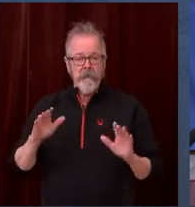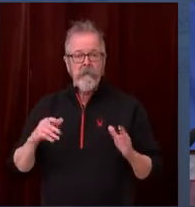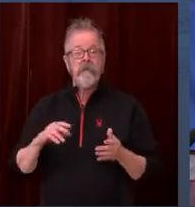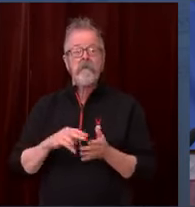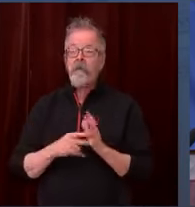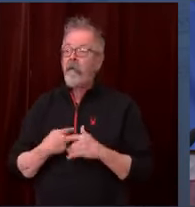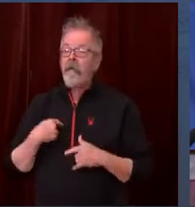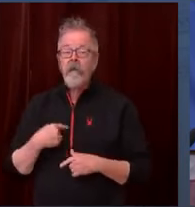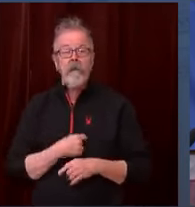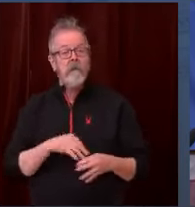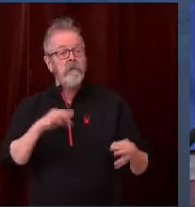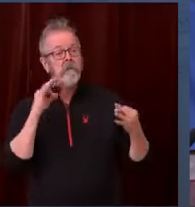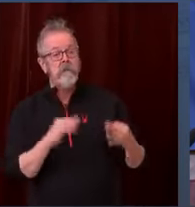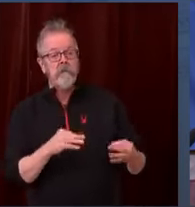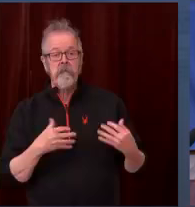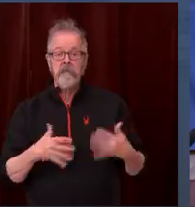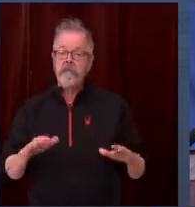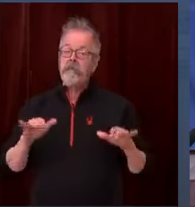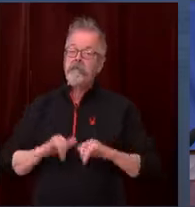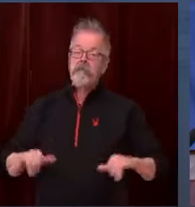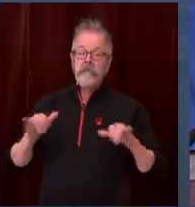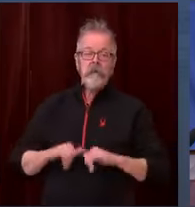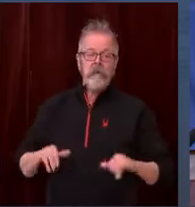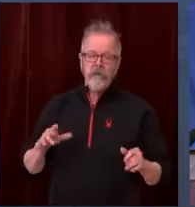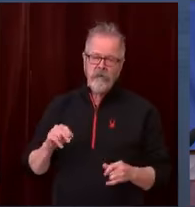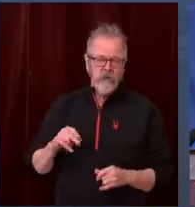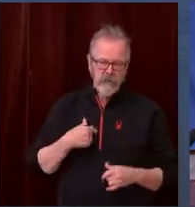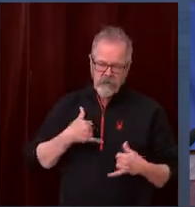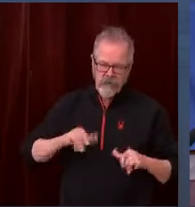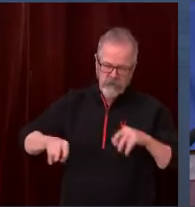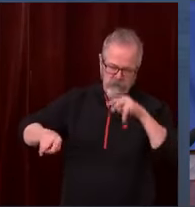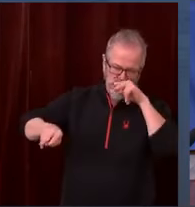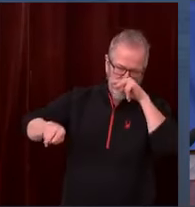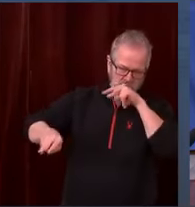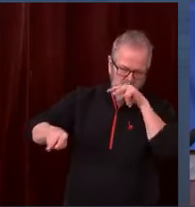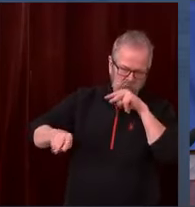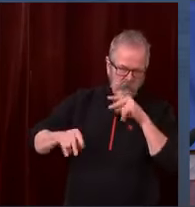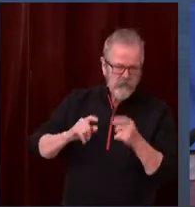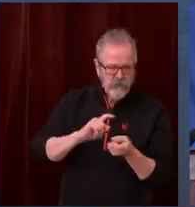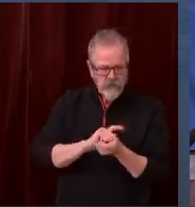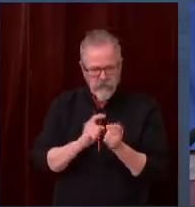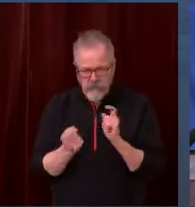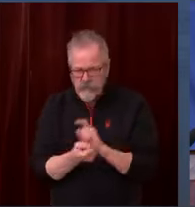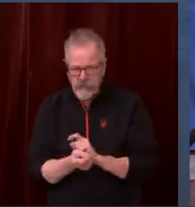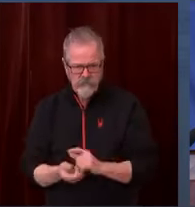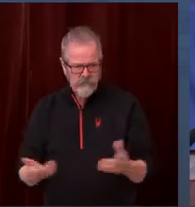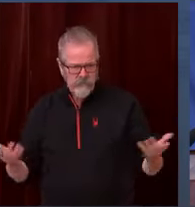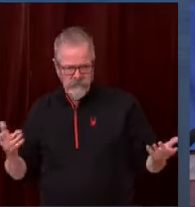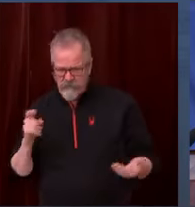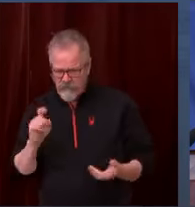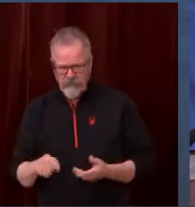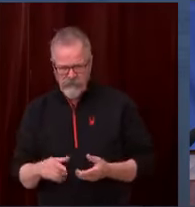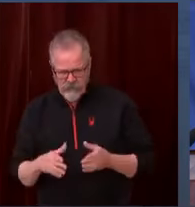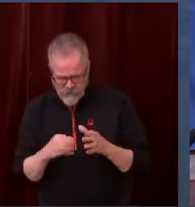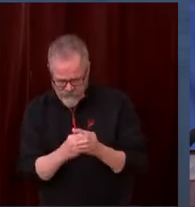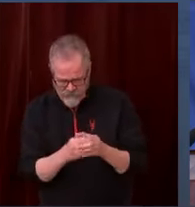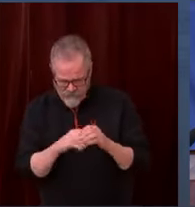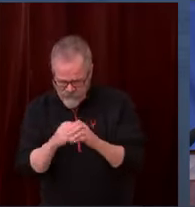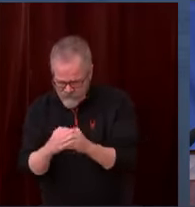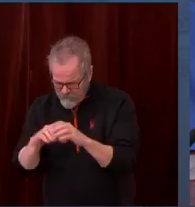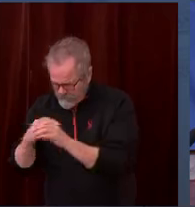some changes in their routine. And those changes in routine, I'm sure, are frustrating to them. But I know the